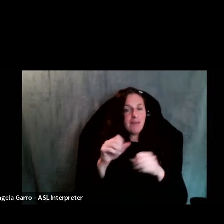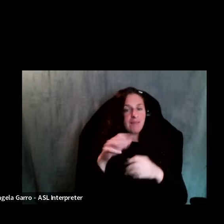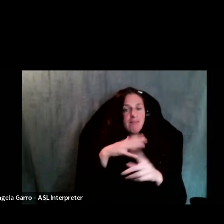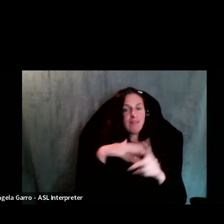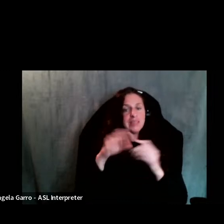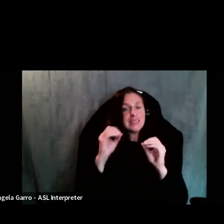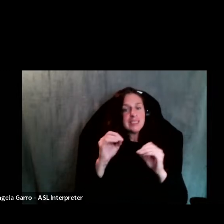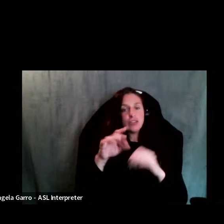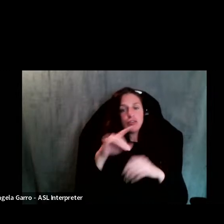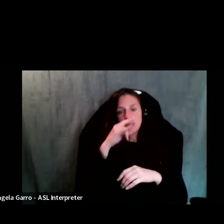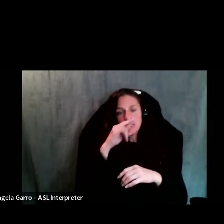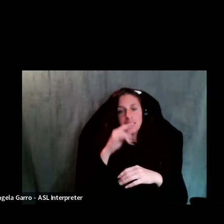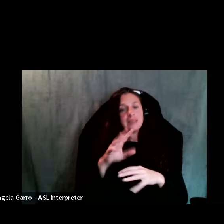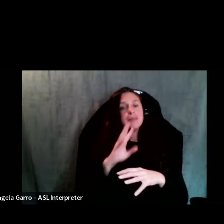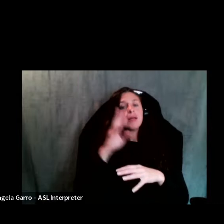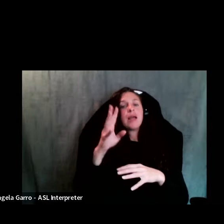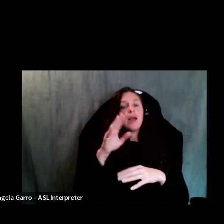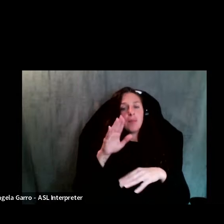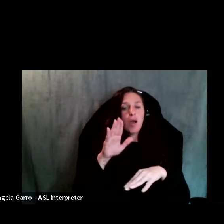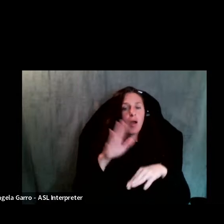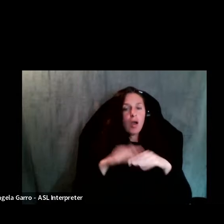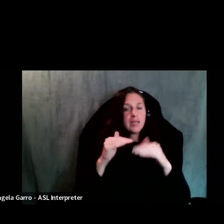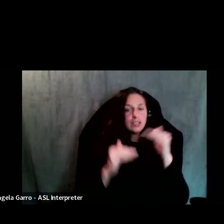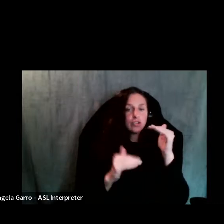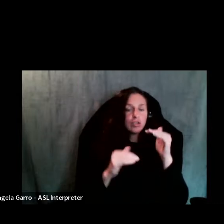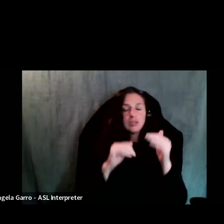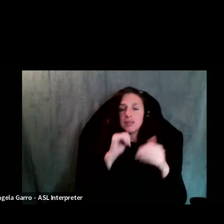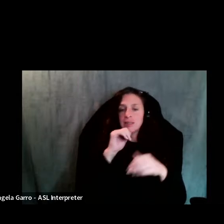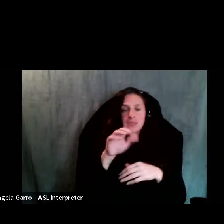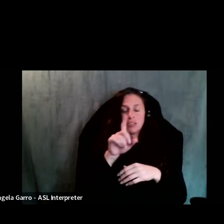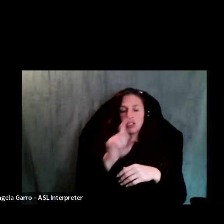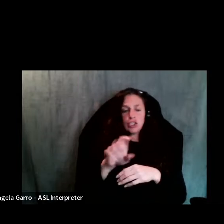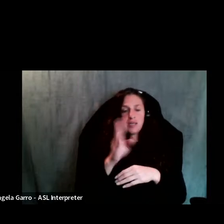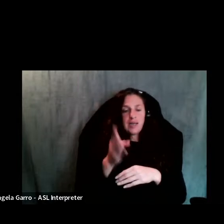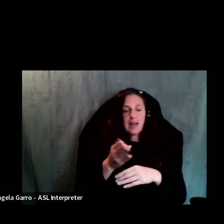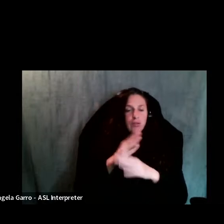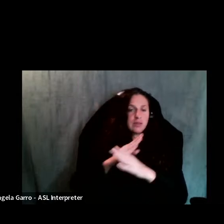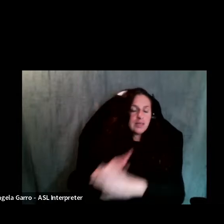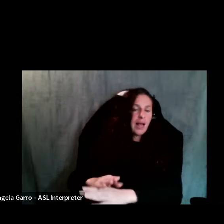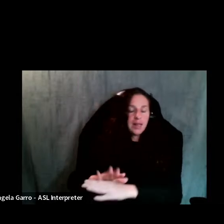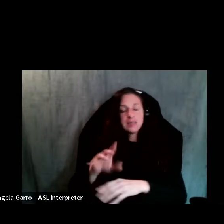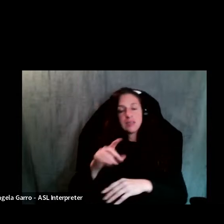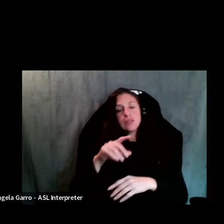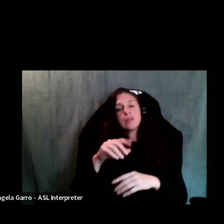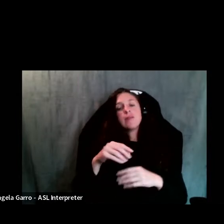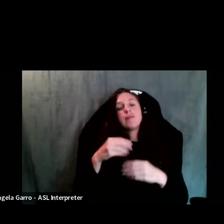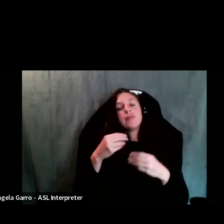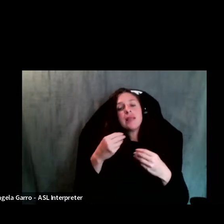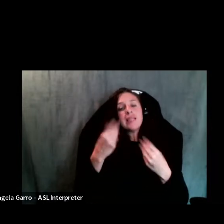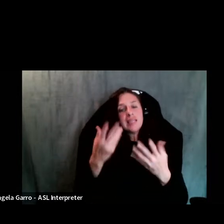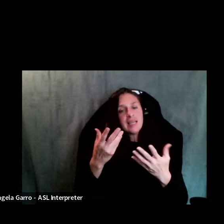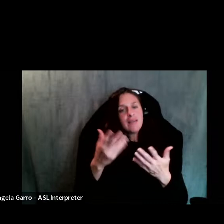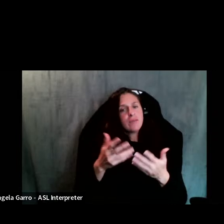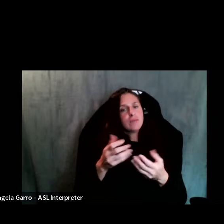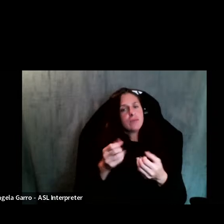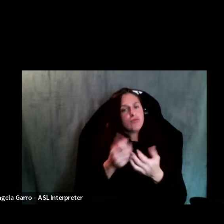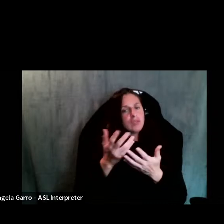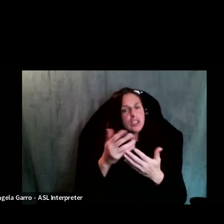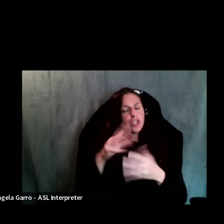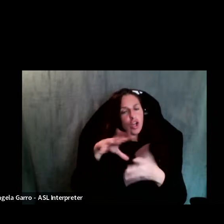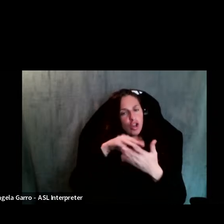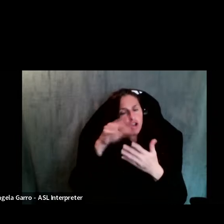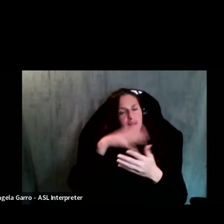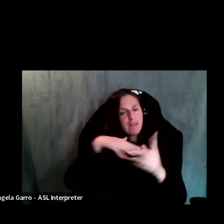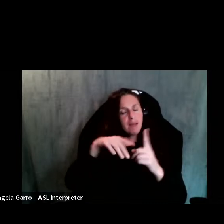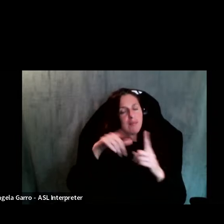to think that speaking up on injustice should never, ever be silenced. Give them enriched learning environments where they feel like very safe to